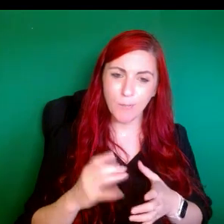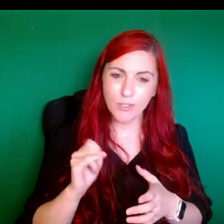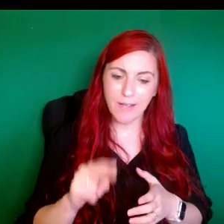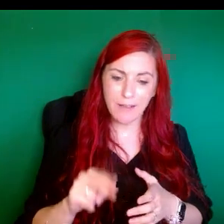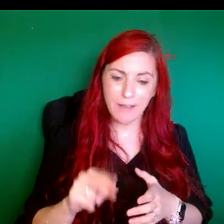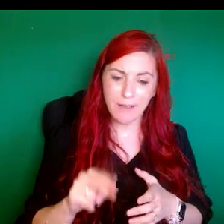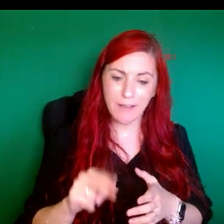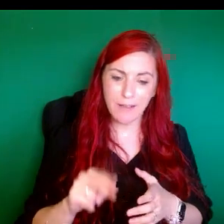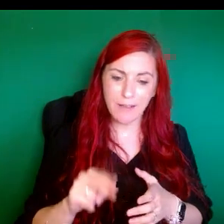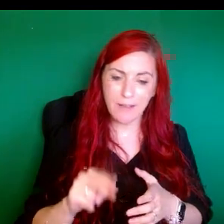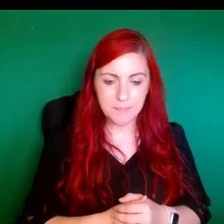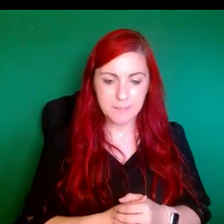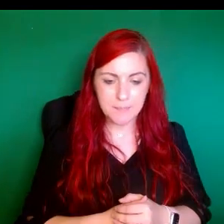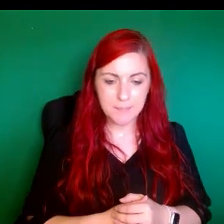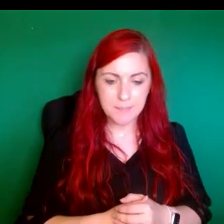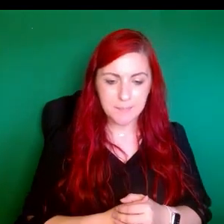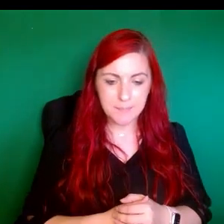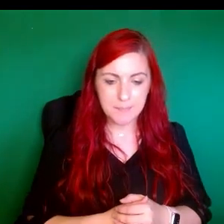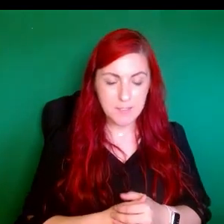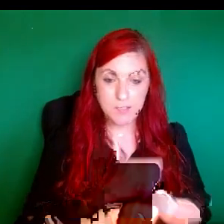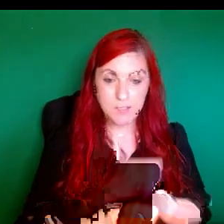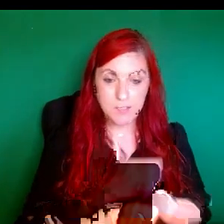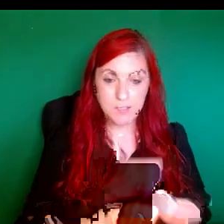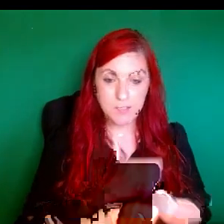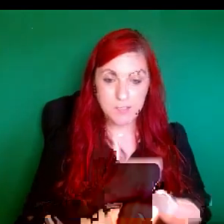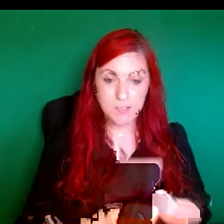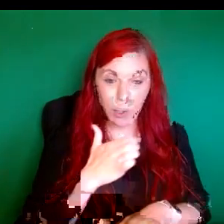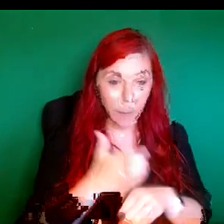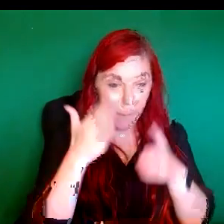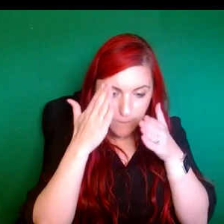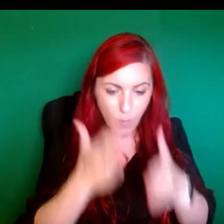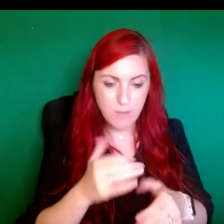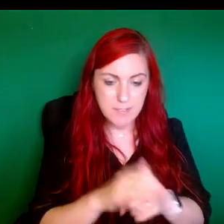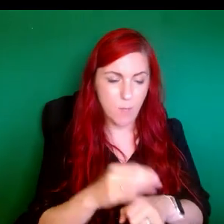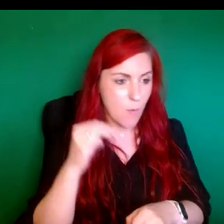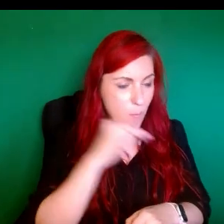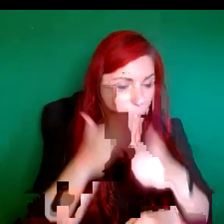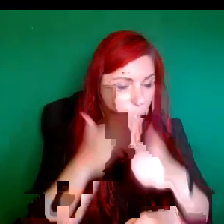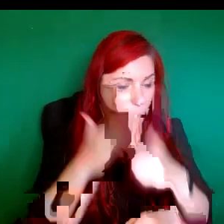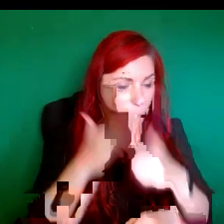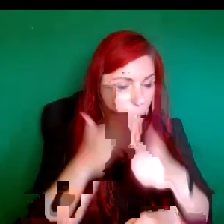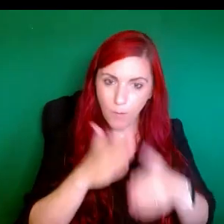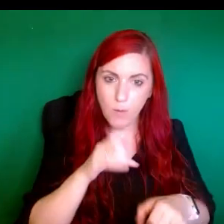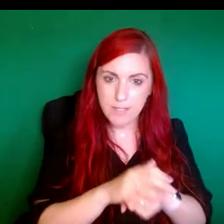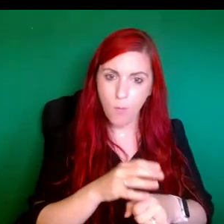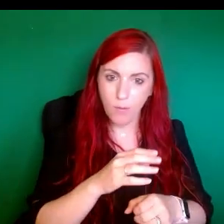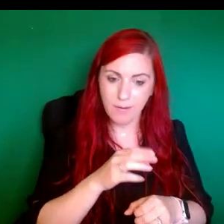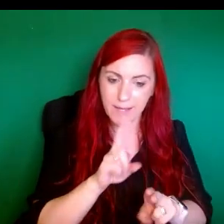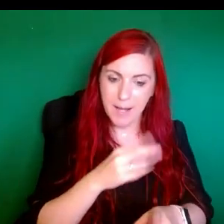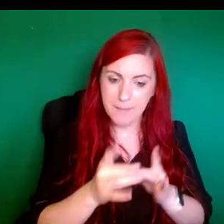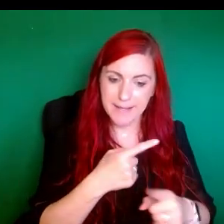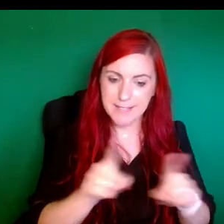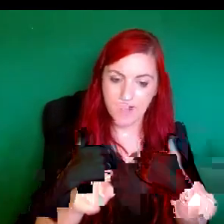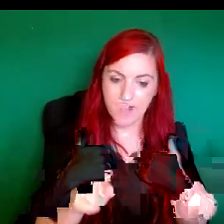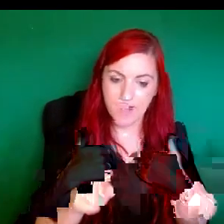Thank you very much. Thank you. Touched on in terms of saying to focus on the things that make a